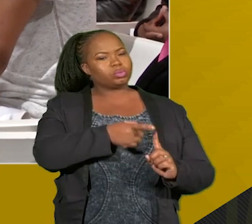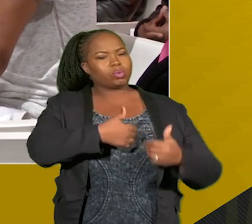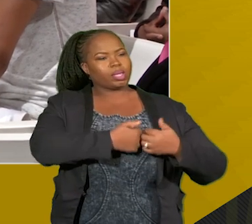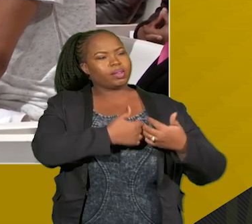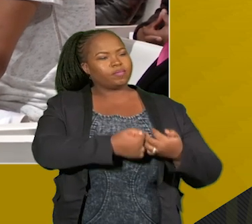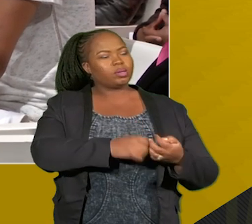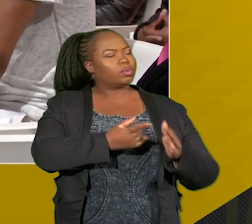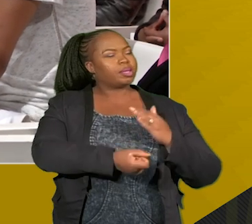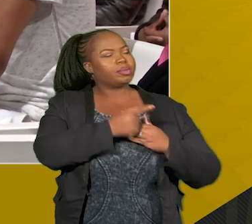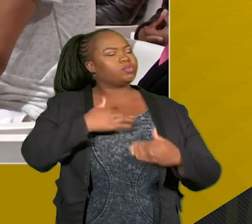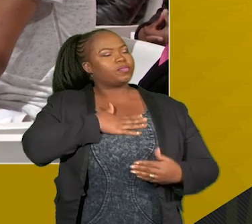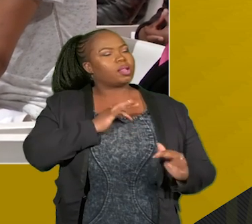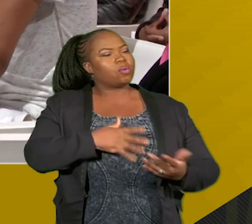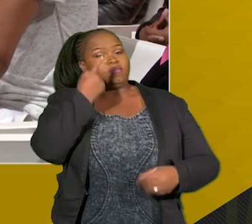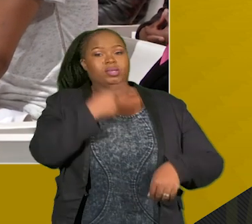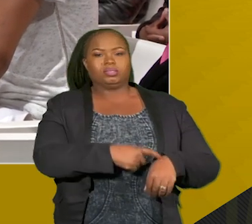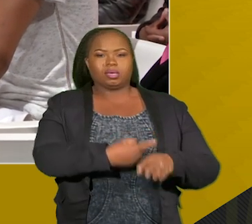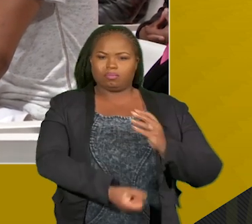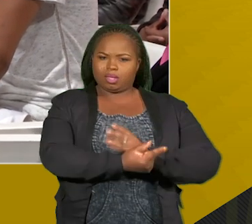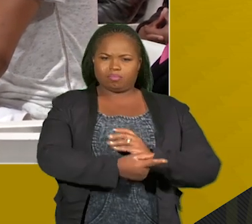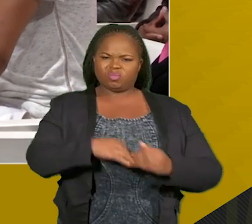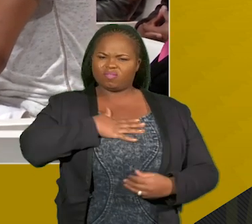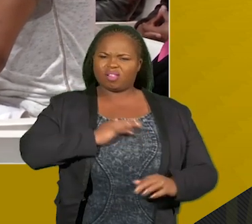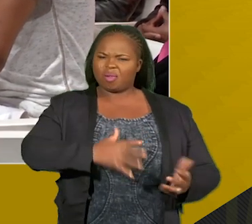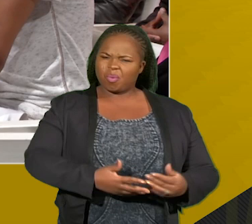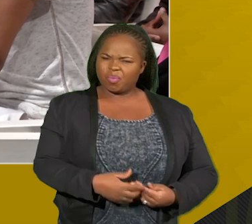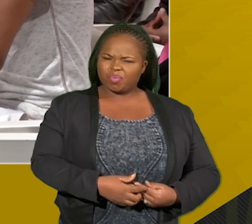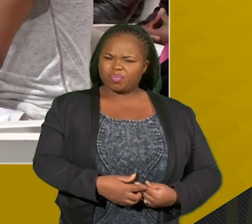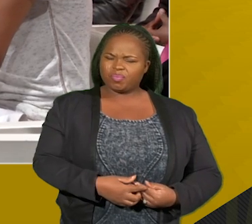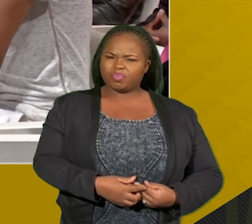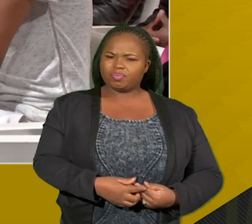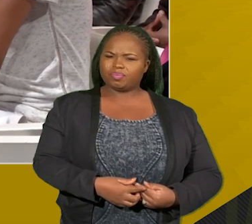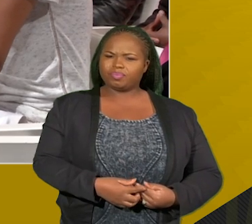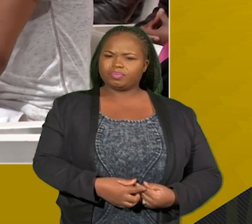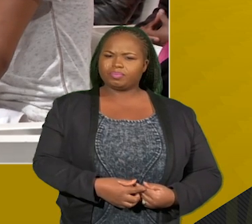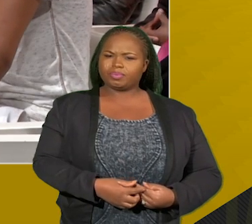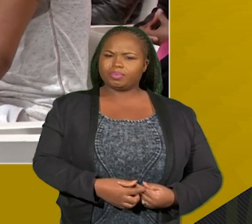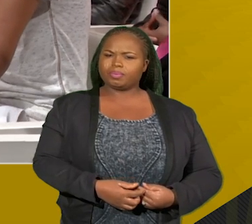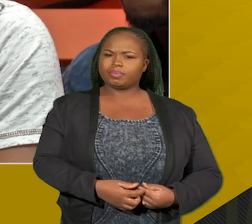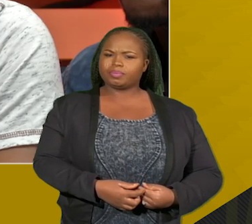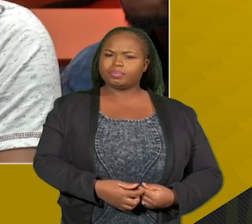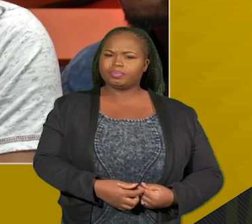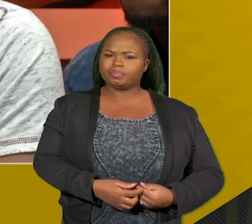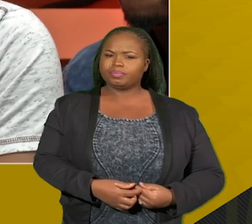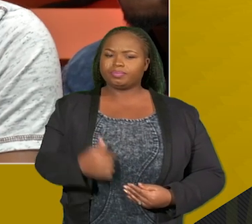even go back to the first time Umushapa. What was going through your mind at that time? No, like